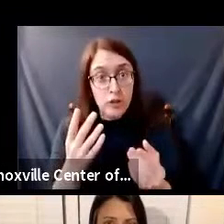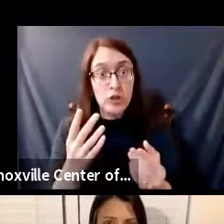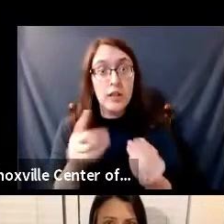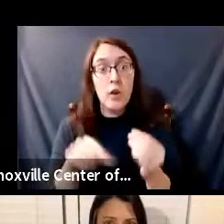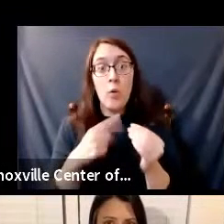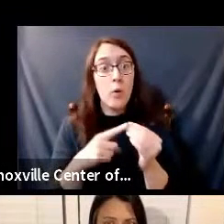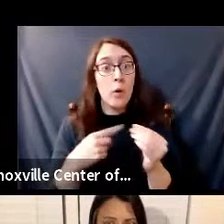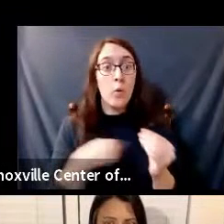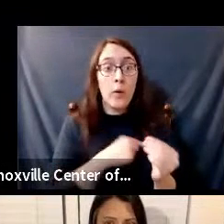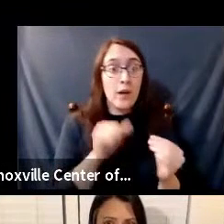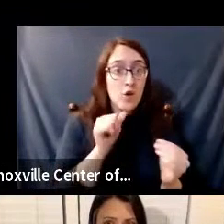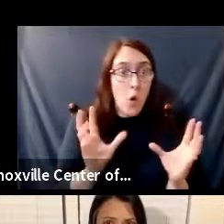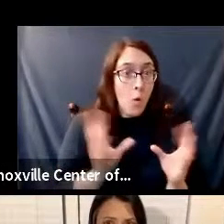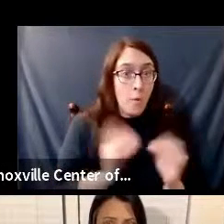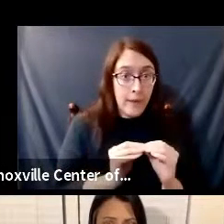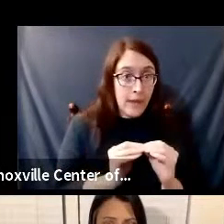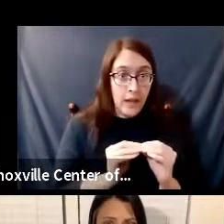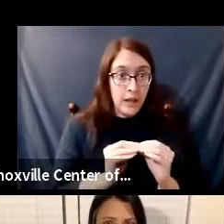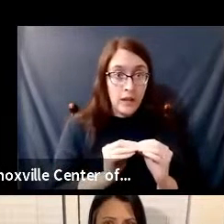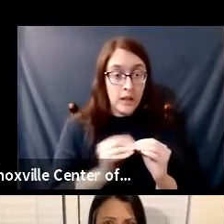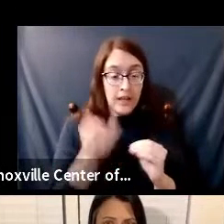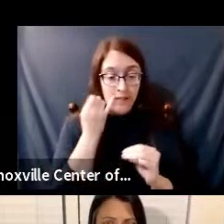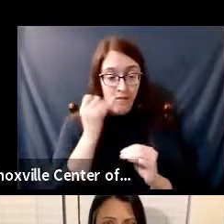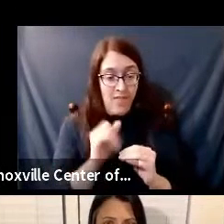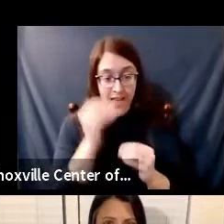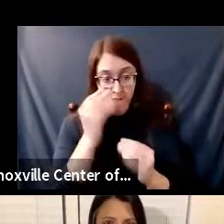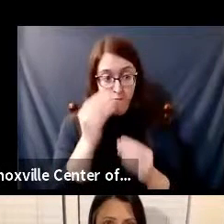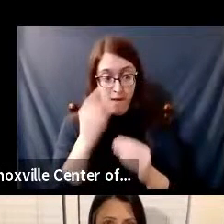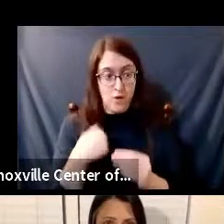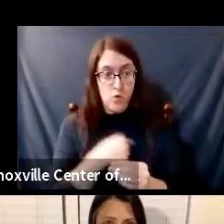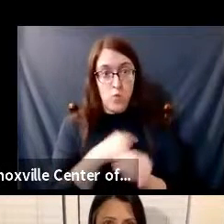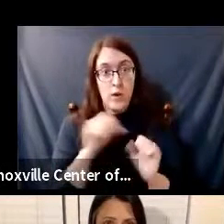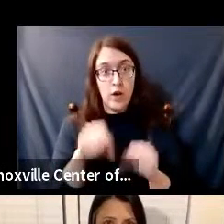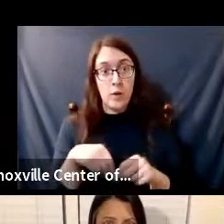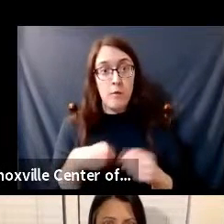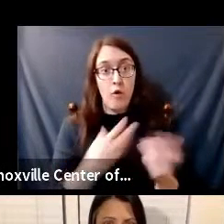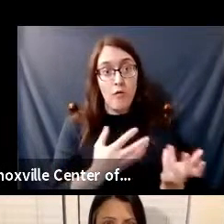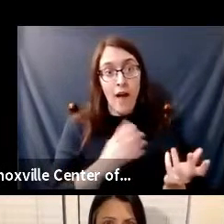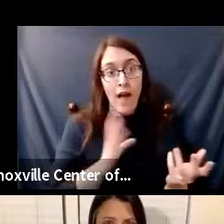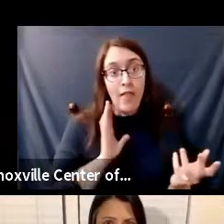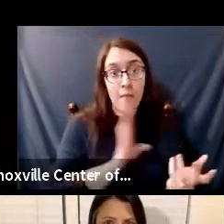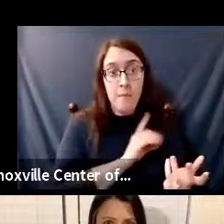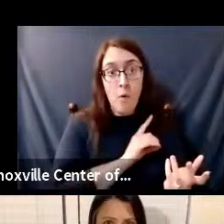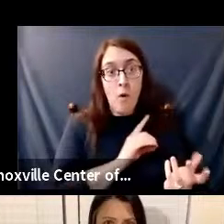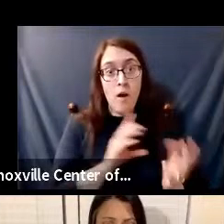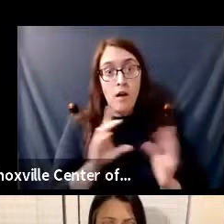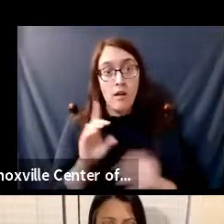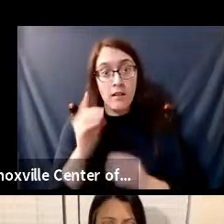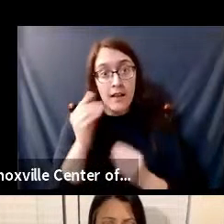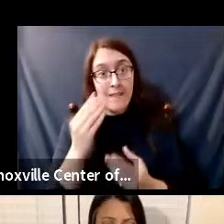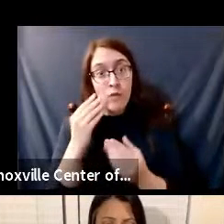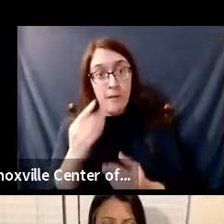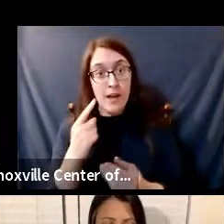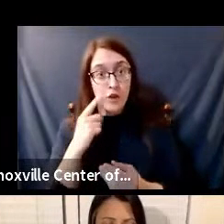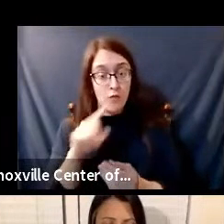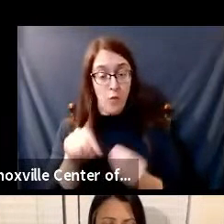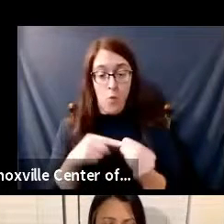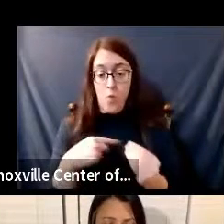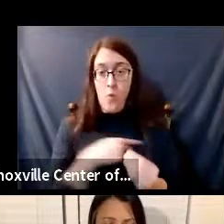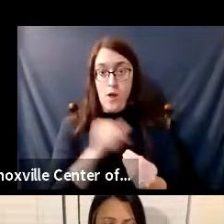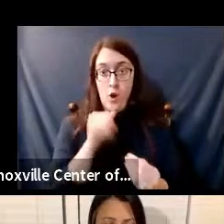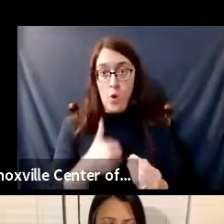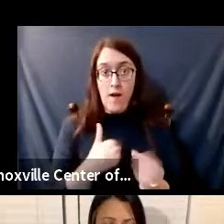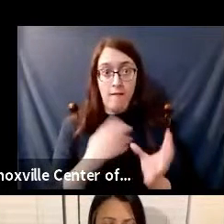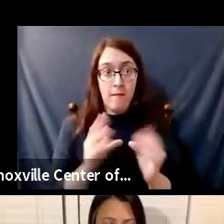public, that it would be fine to provide the board data on the weeks that we don't have a meeting.